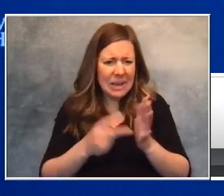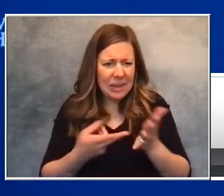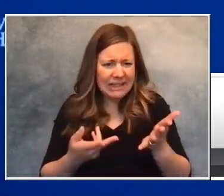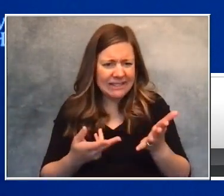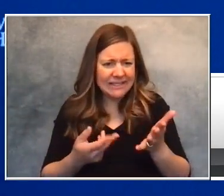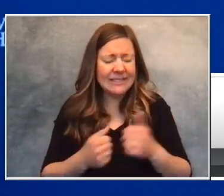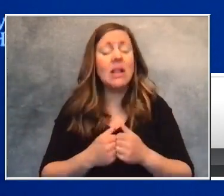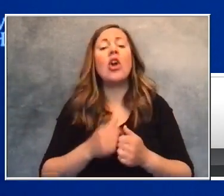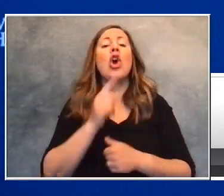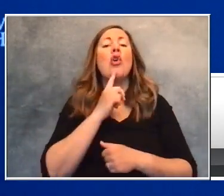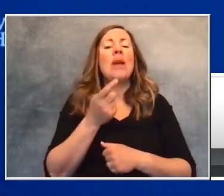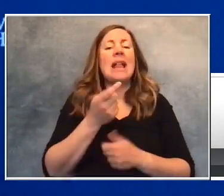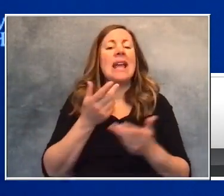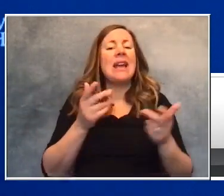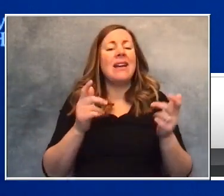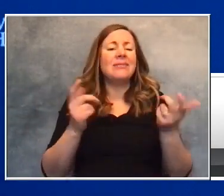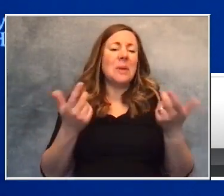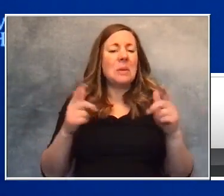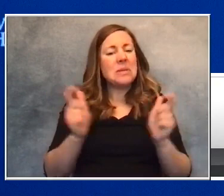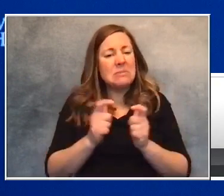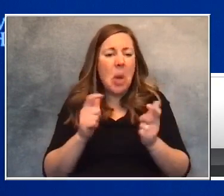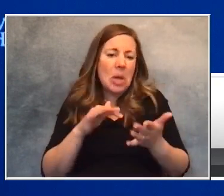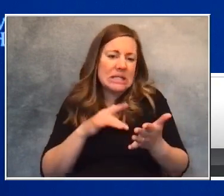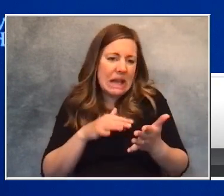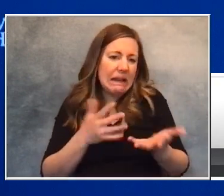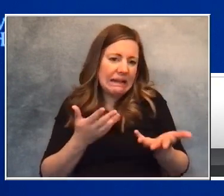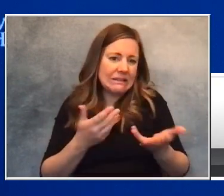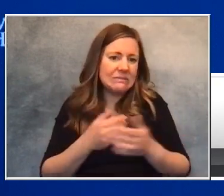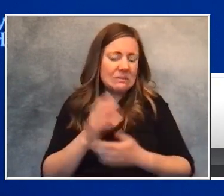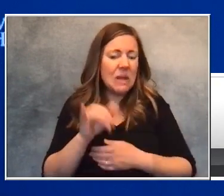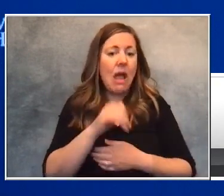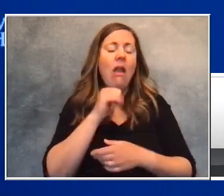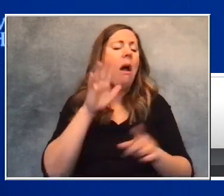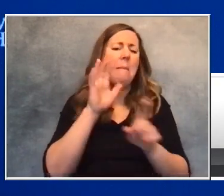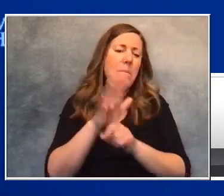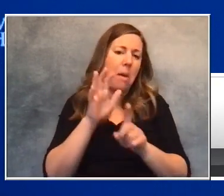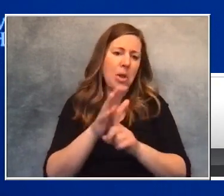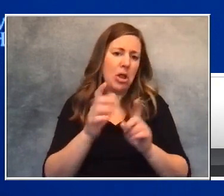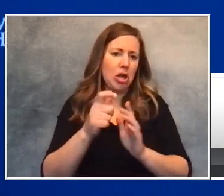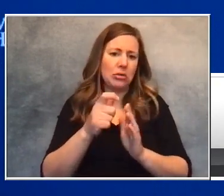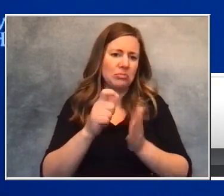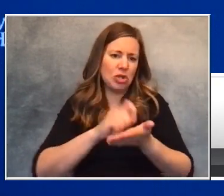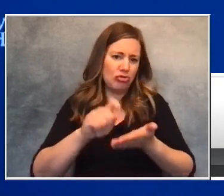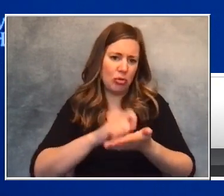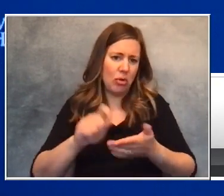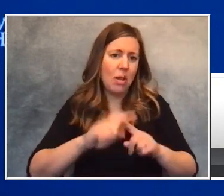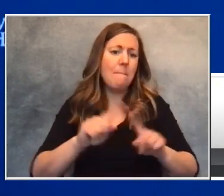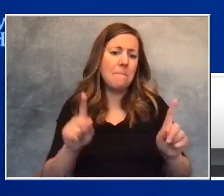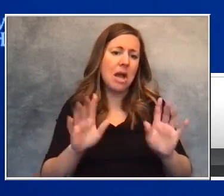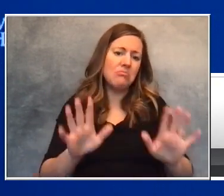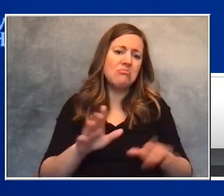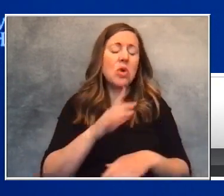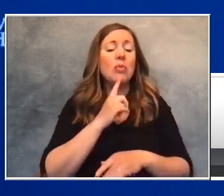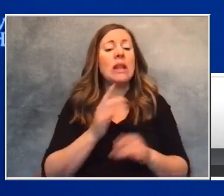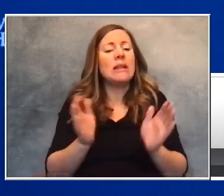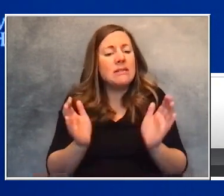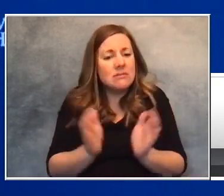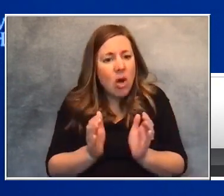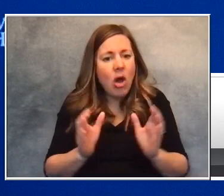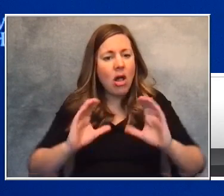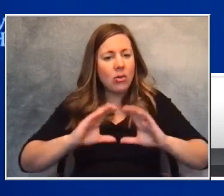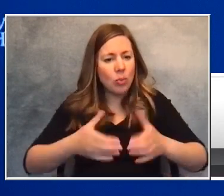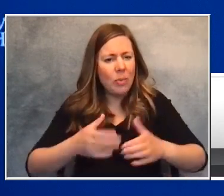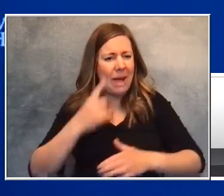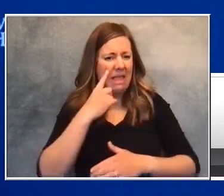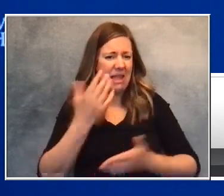in a lesser-known journal. I mean, certainly we've talked about different journals, but it was a very small study. I think